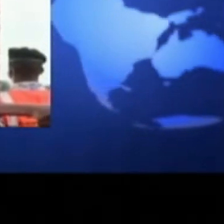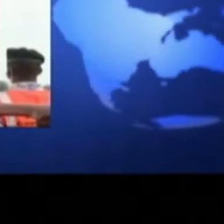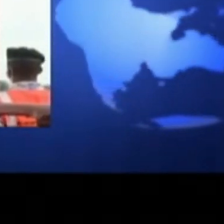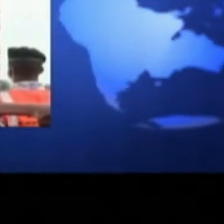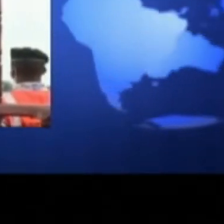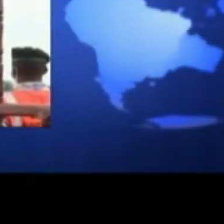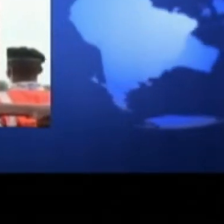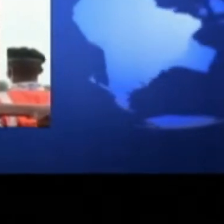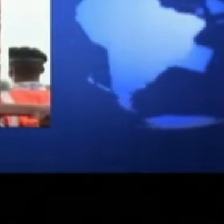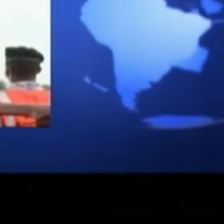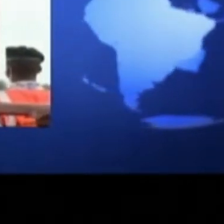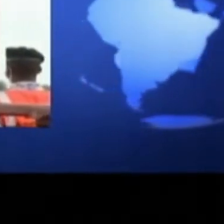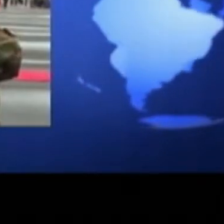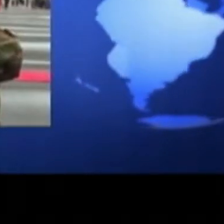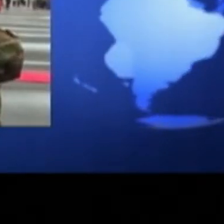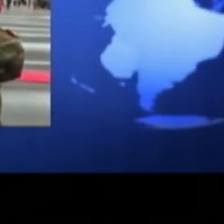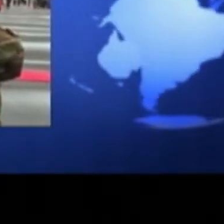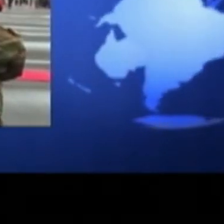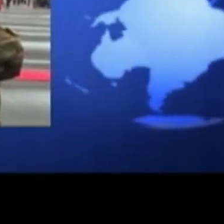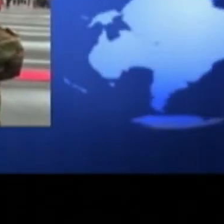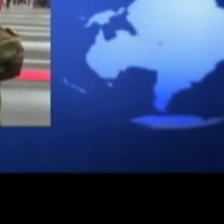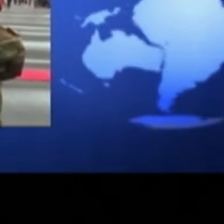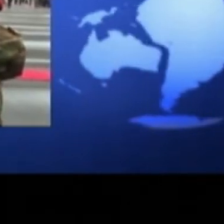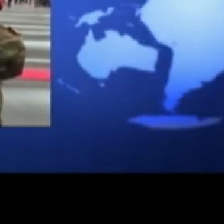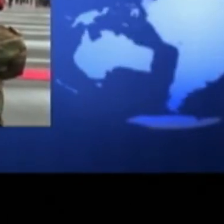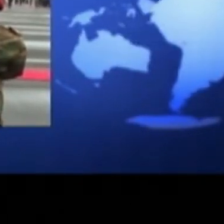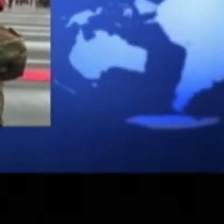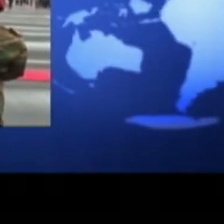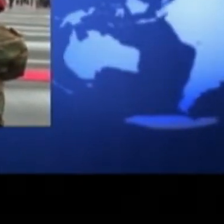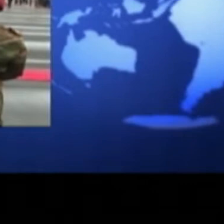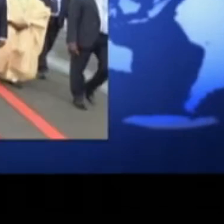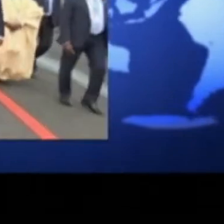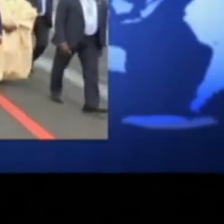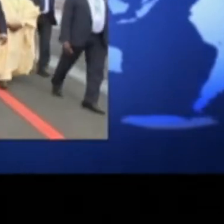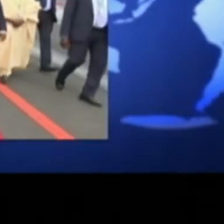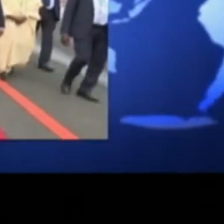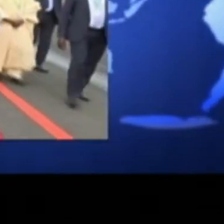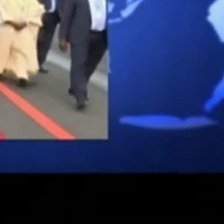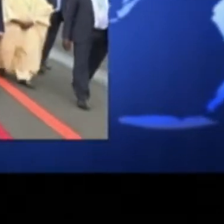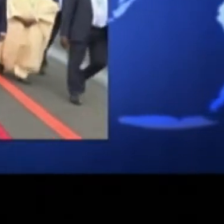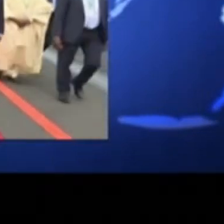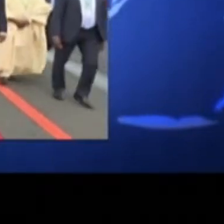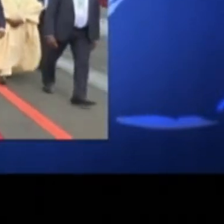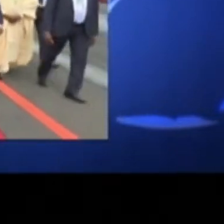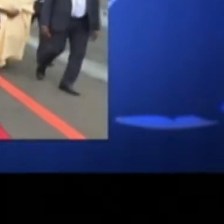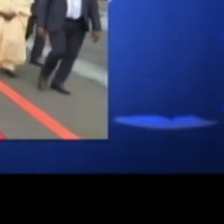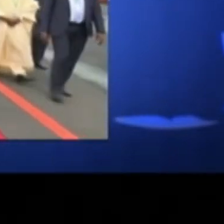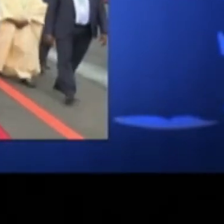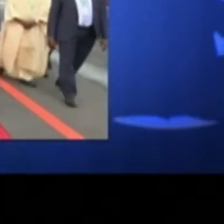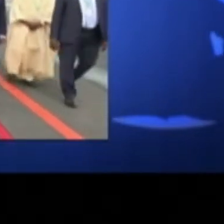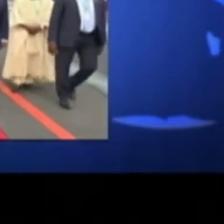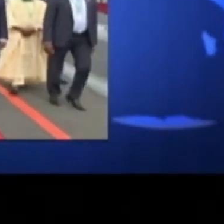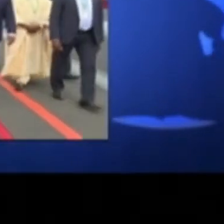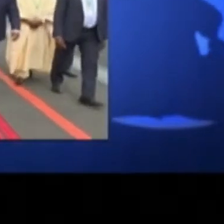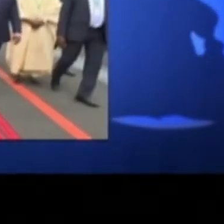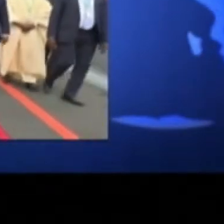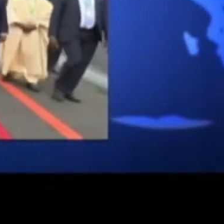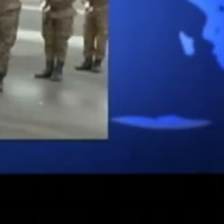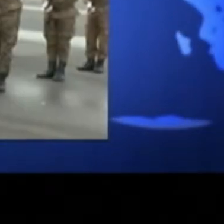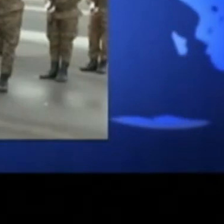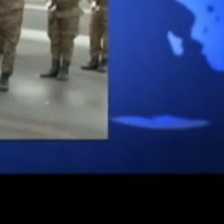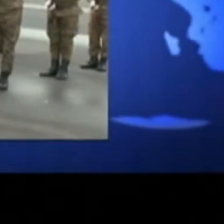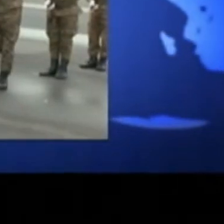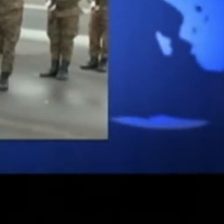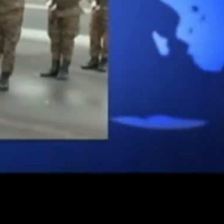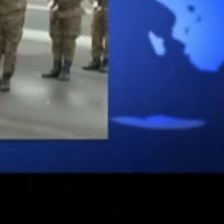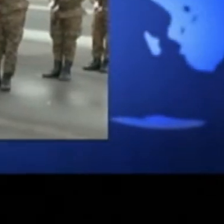President Buhari attends Guinea-Bissau 47th independence anniversary, reaffirms Nigeria's continued support and assistance to